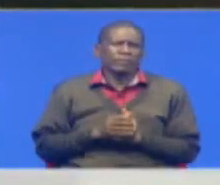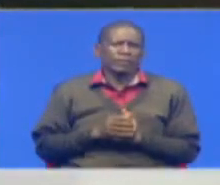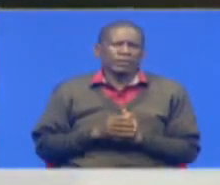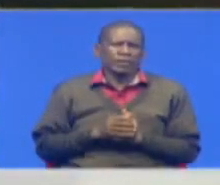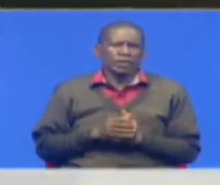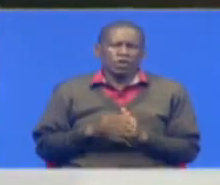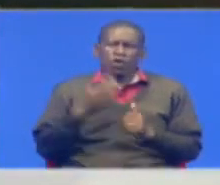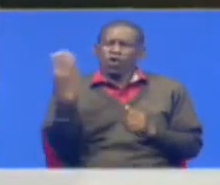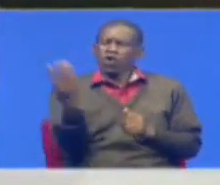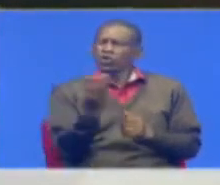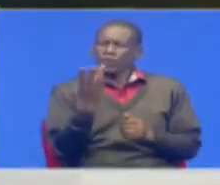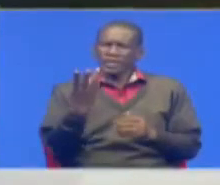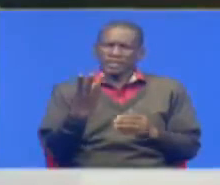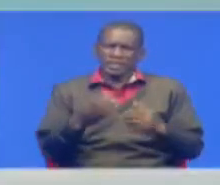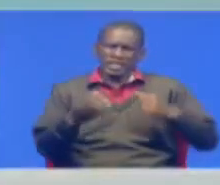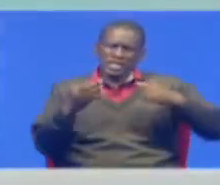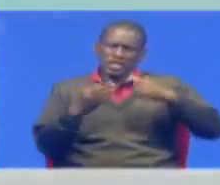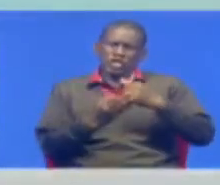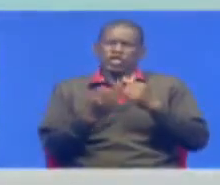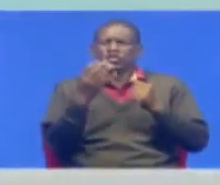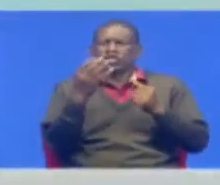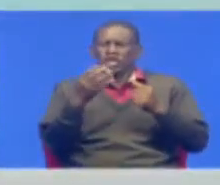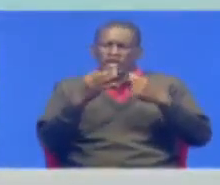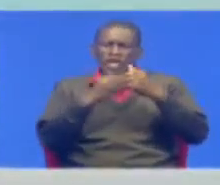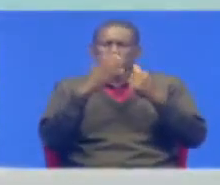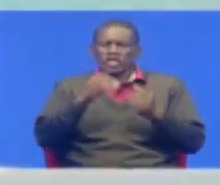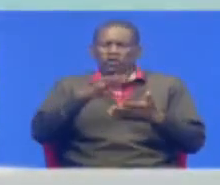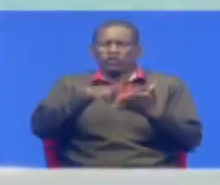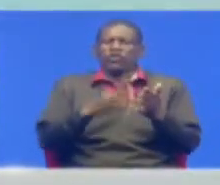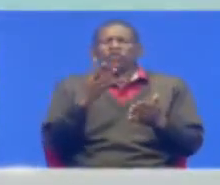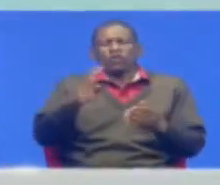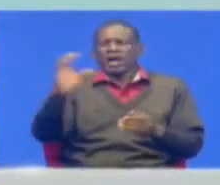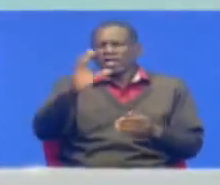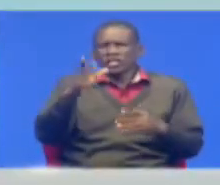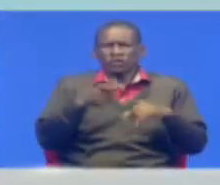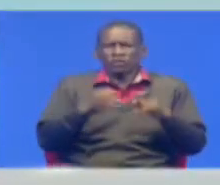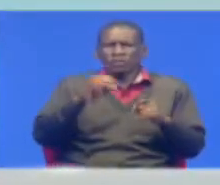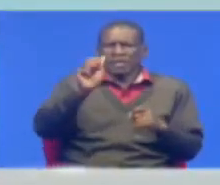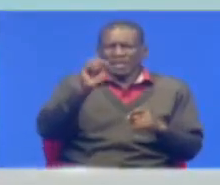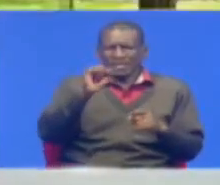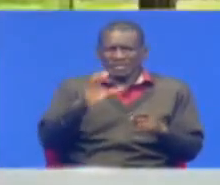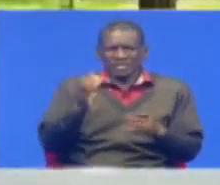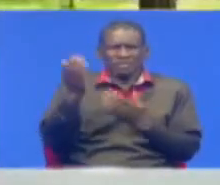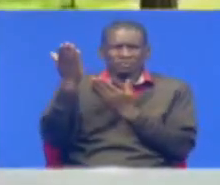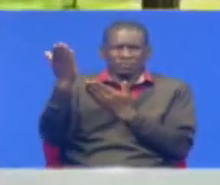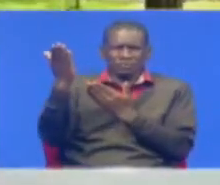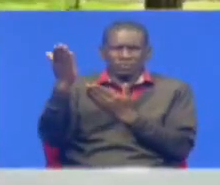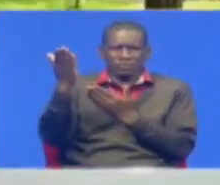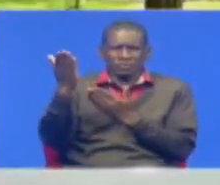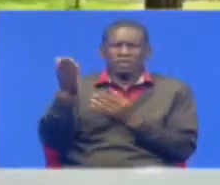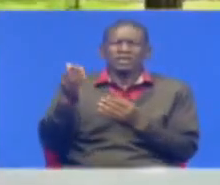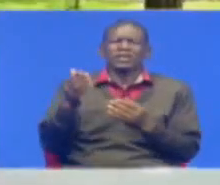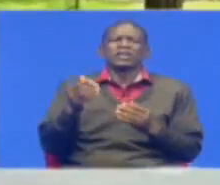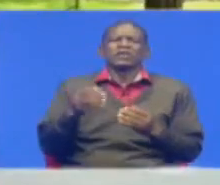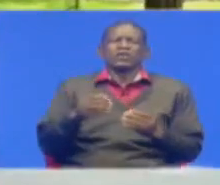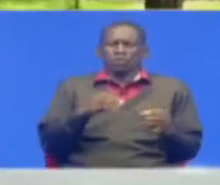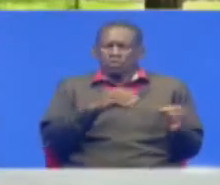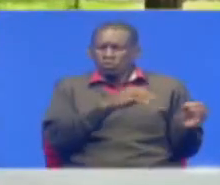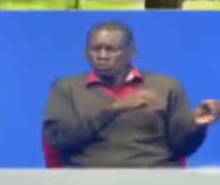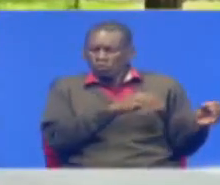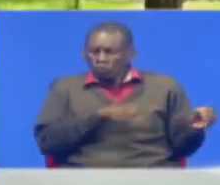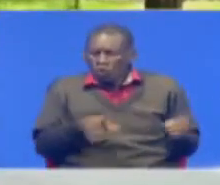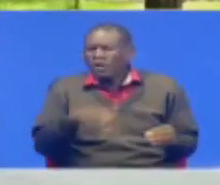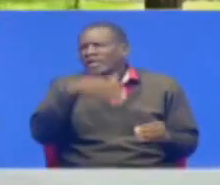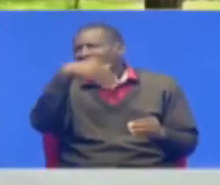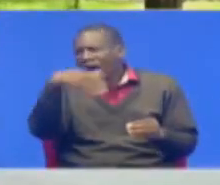On Wednesday, at least 80 Form 4 candidates from AIC Matungulu Boys High School in Kangundo reportedly stormed out of the school